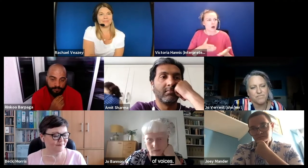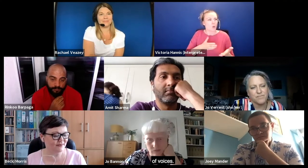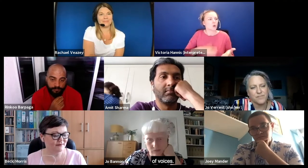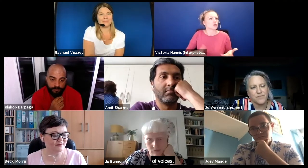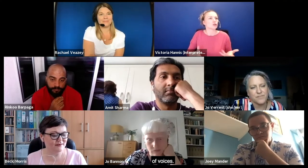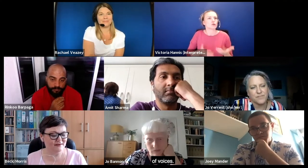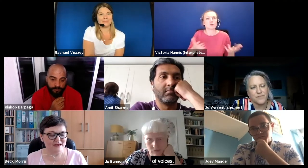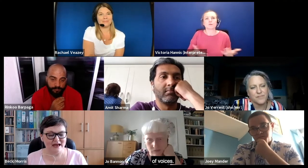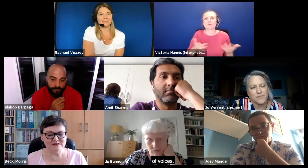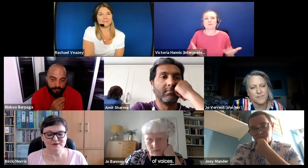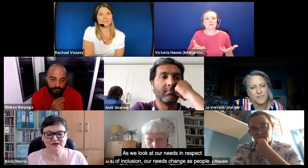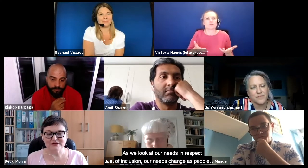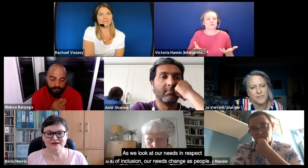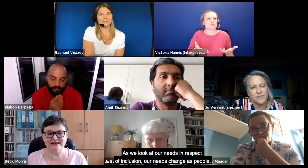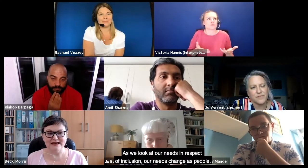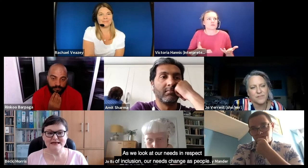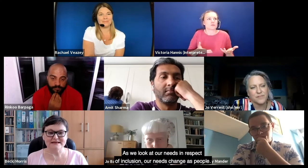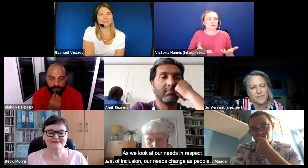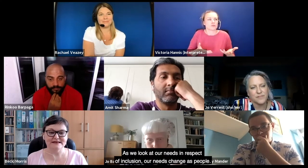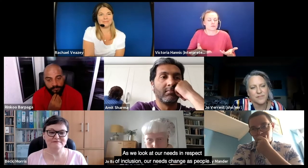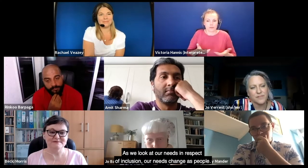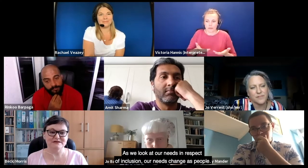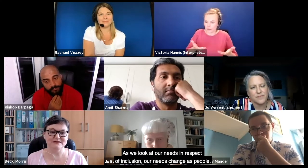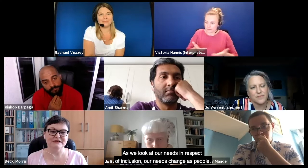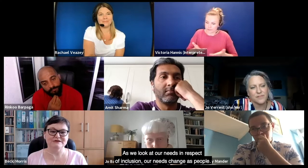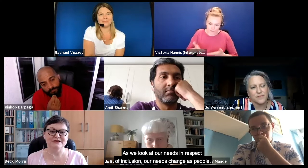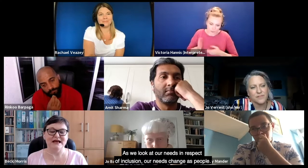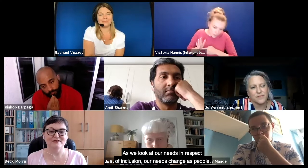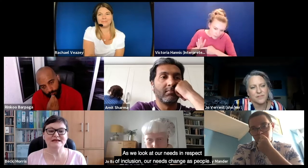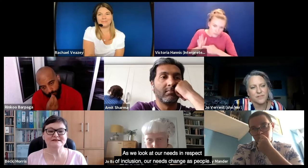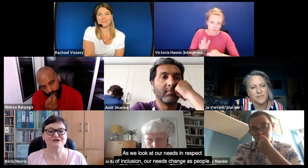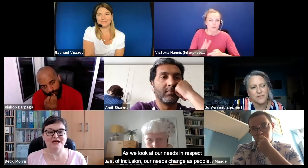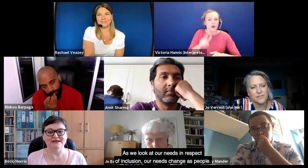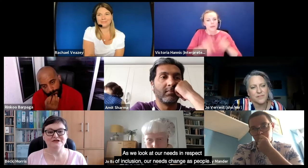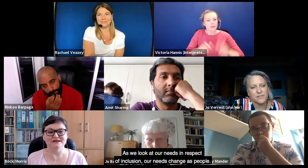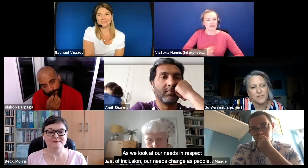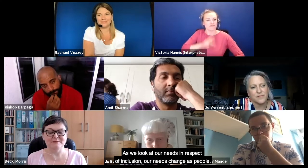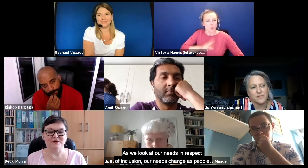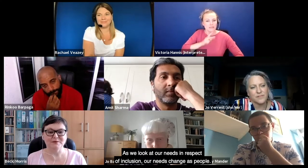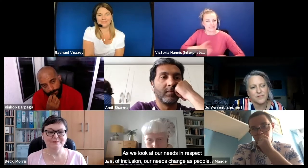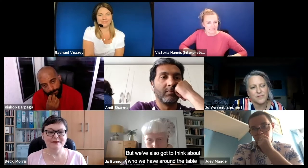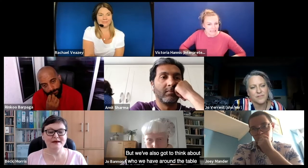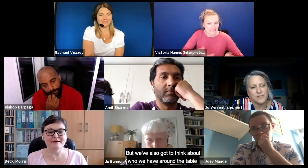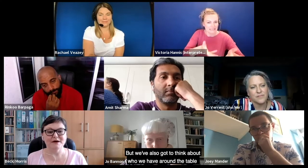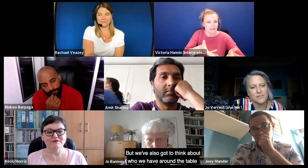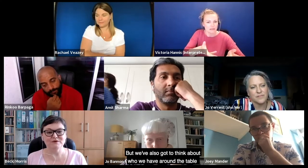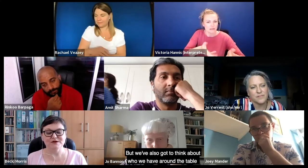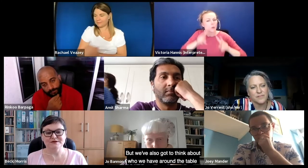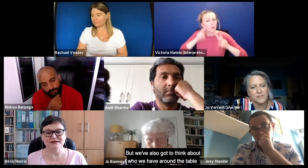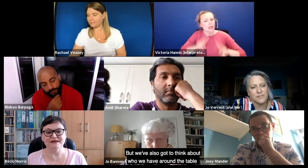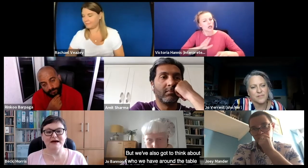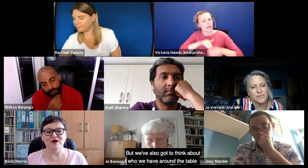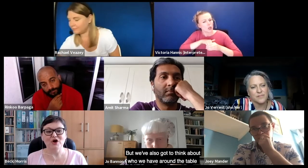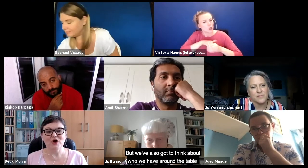of voices. As we look at our needs in respect to inclusion, our needs change as people. But we've also